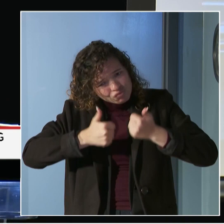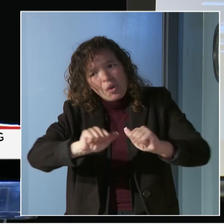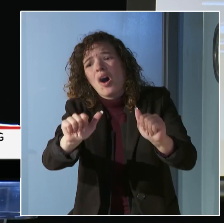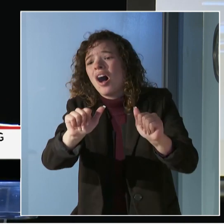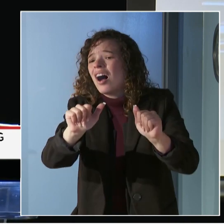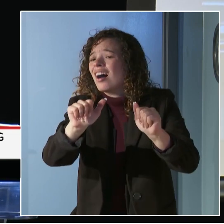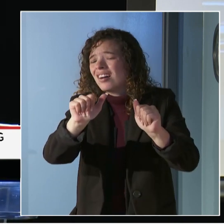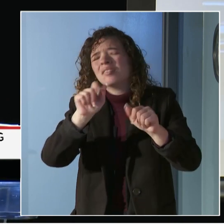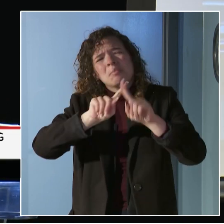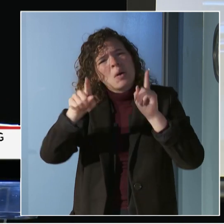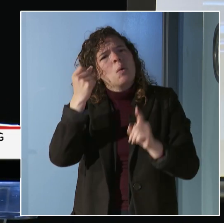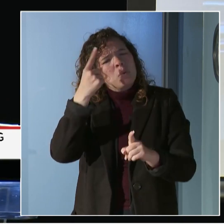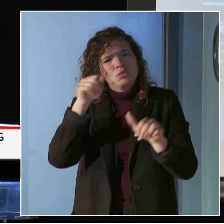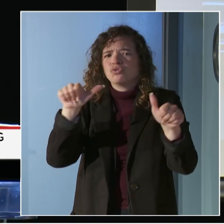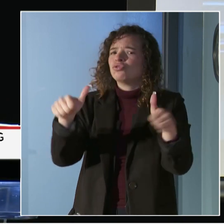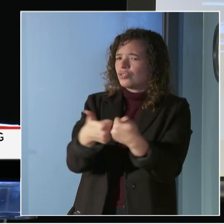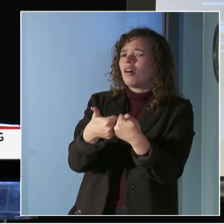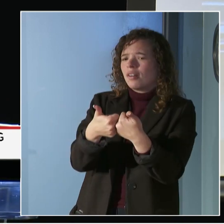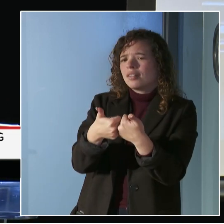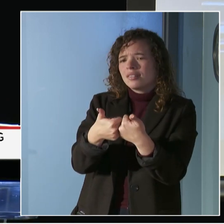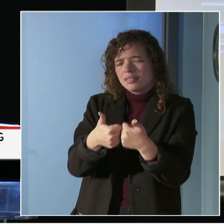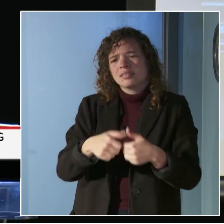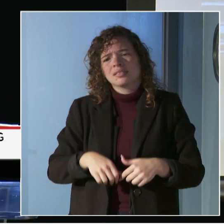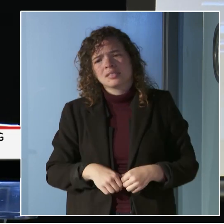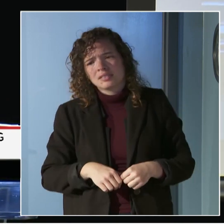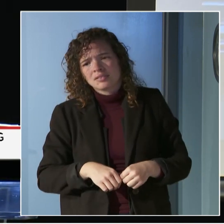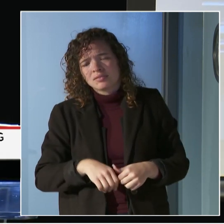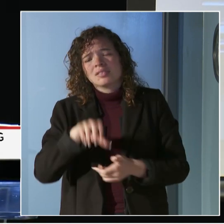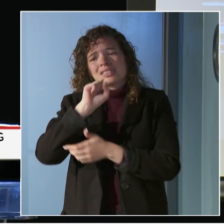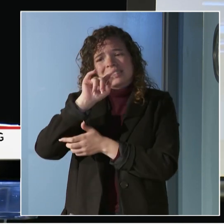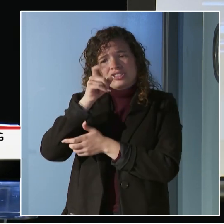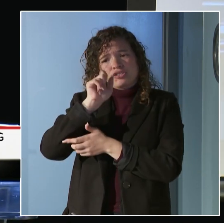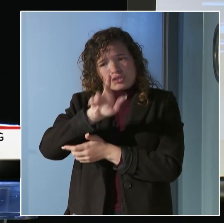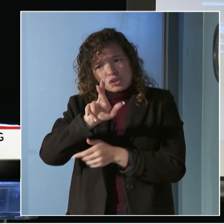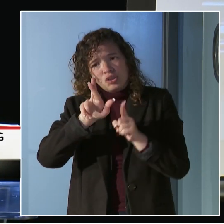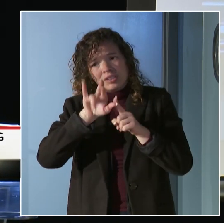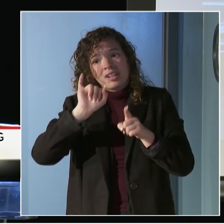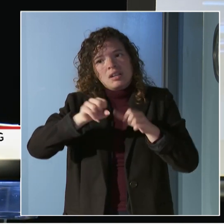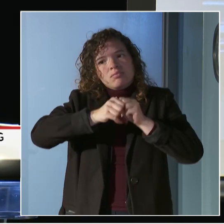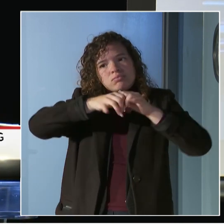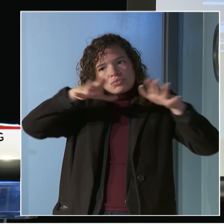And because this project will allow Sitar to expand its summer youth arts and